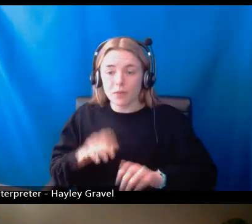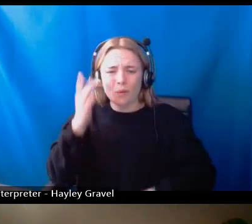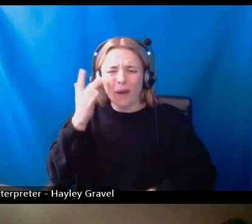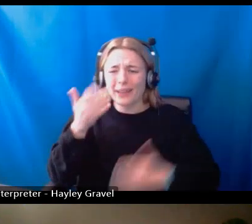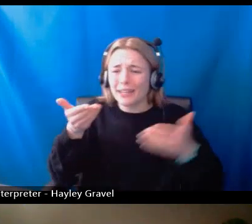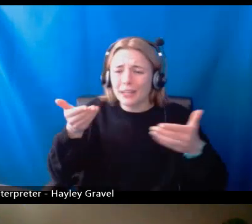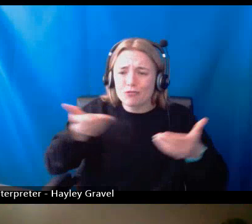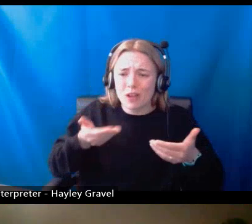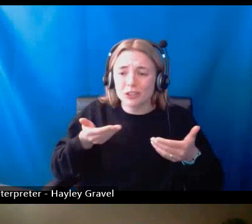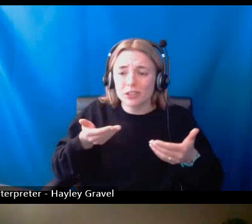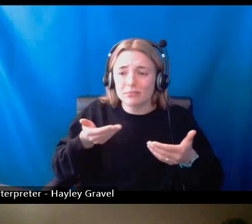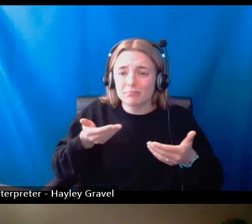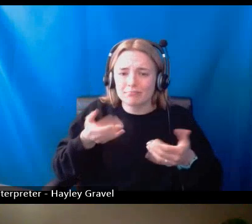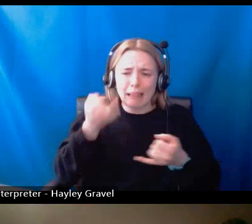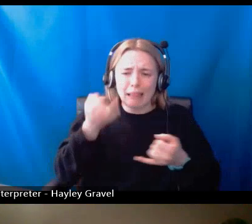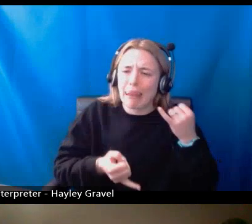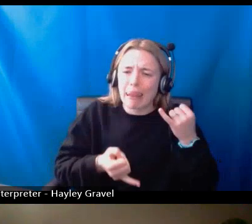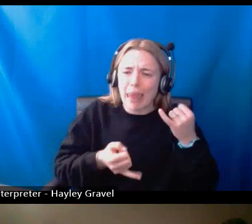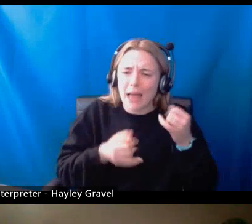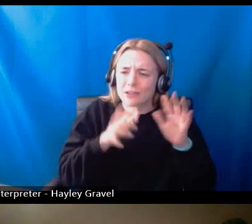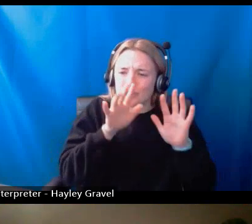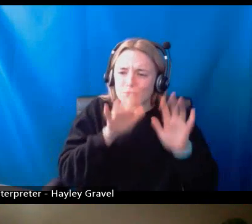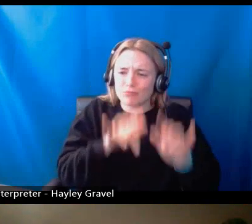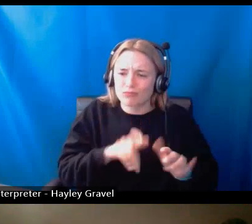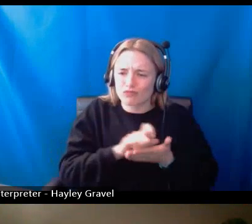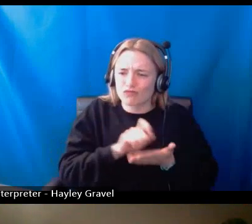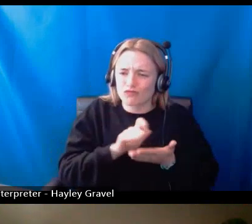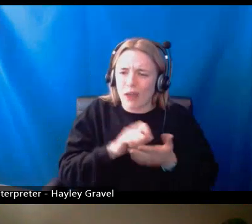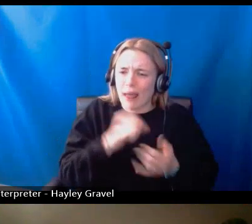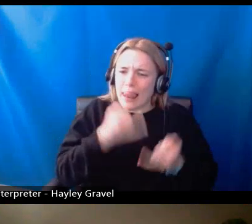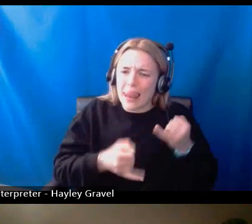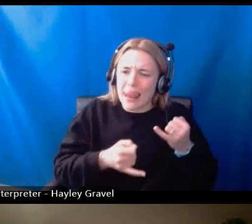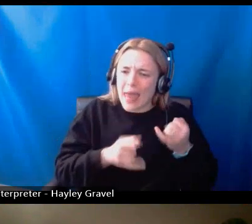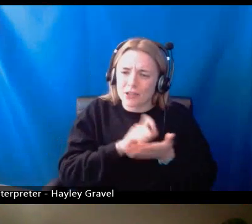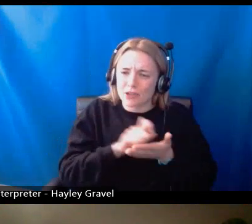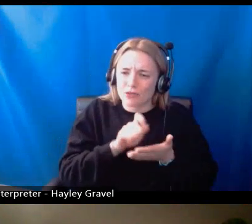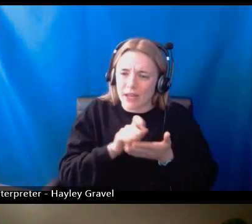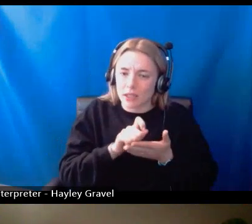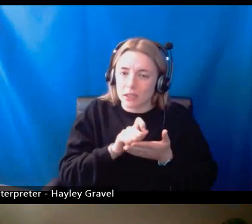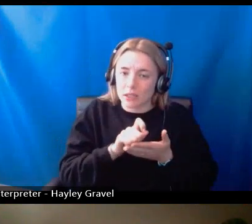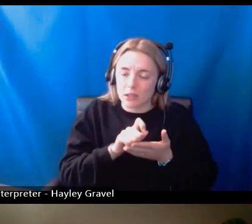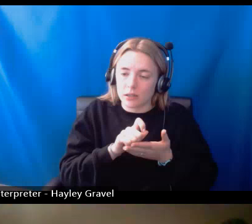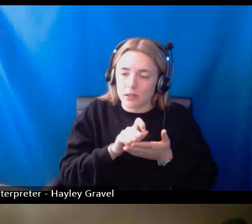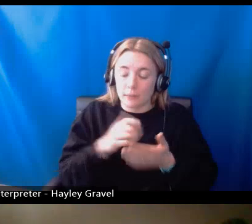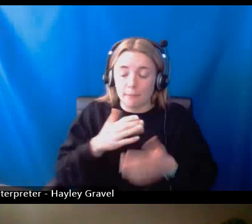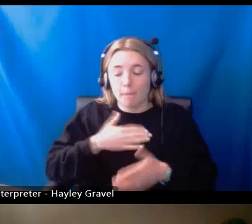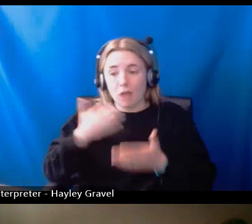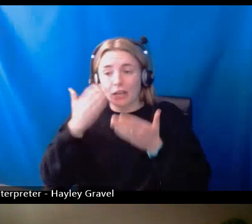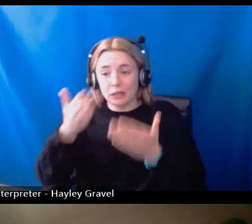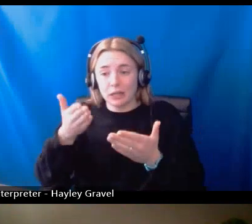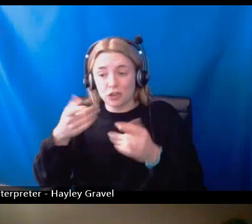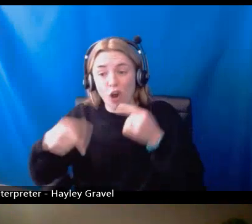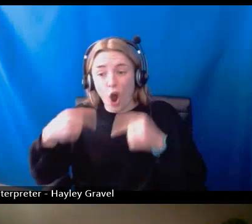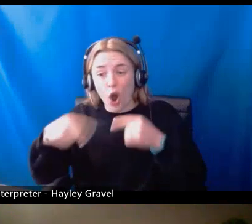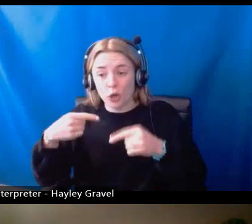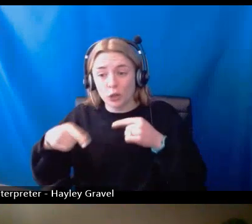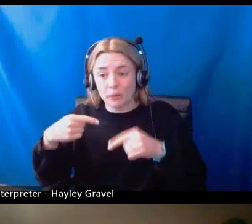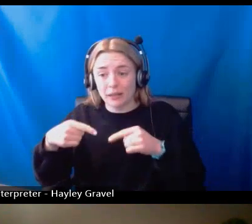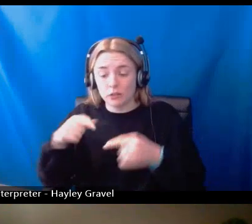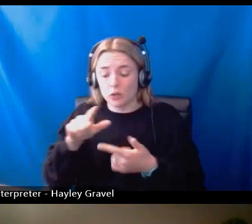introduction last. You don't need to write that now. You can, but you don't. I would recommend working on your argument, because you already know where your lit